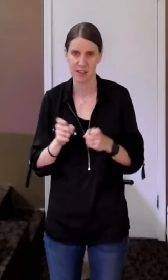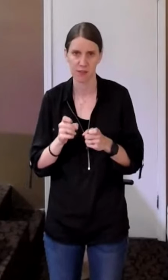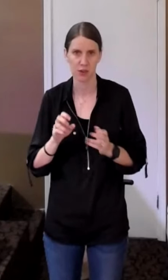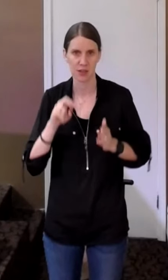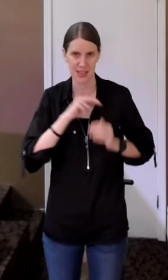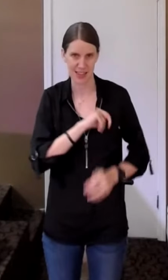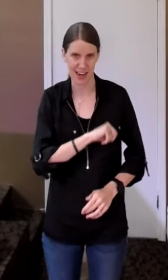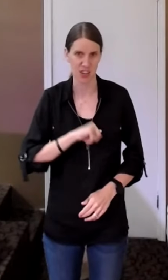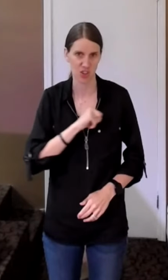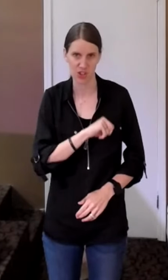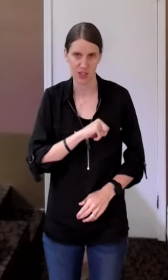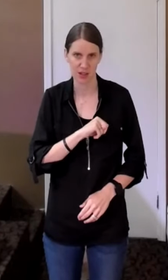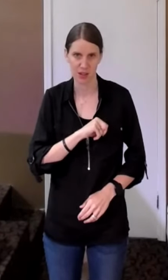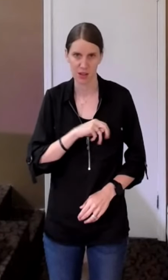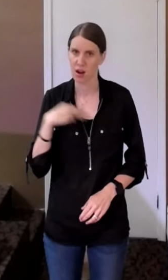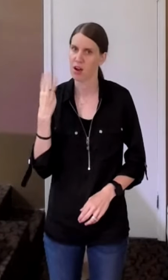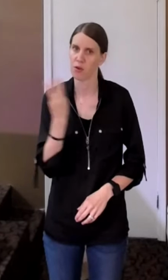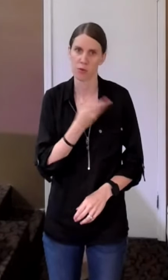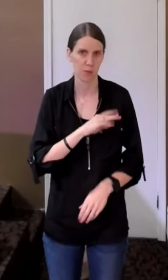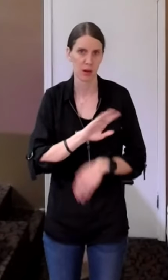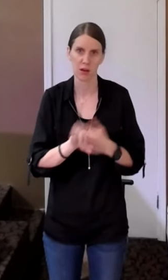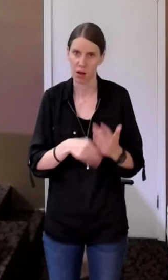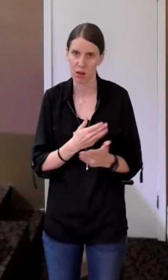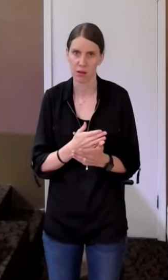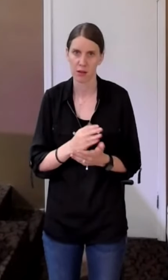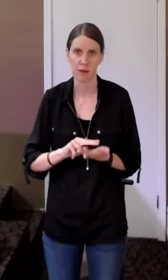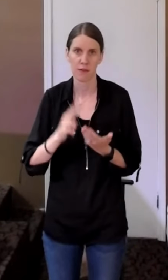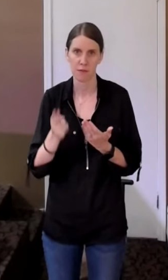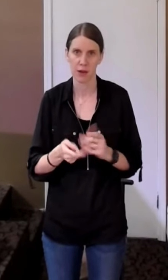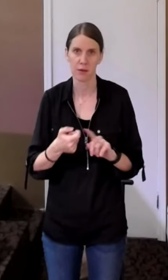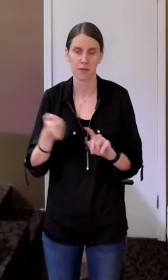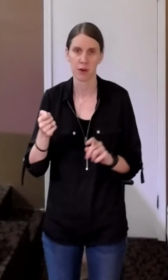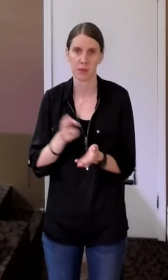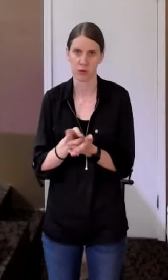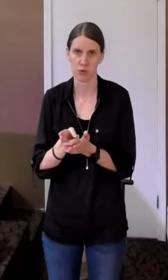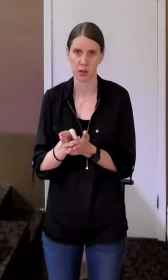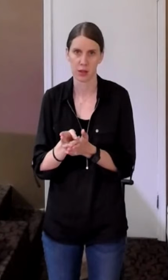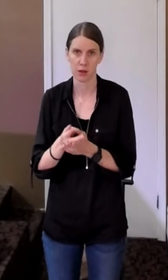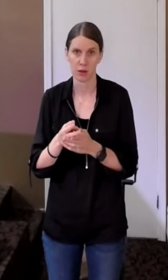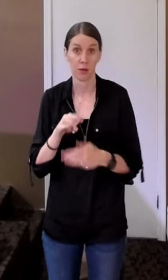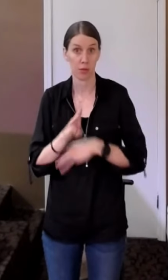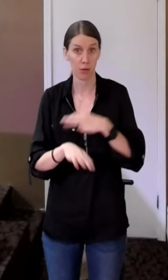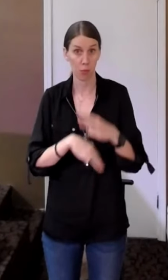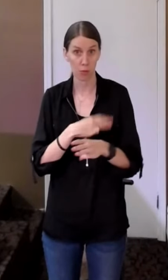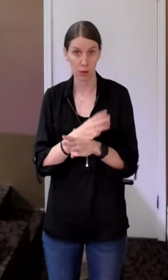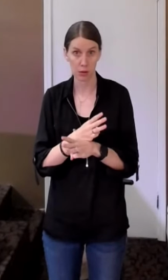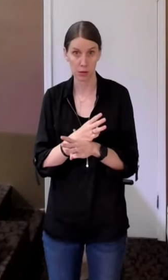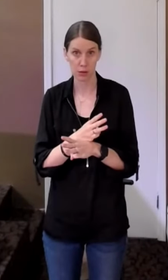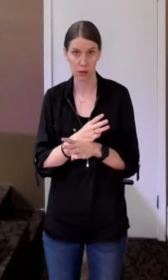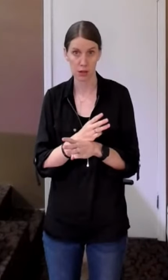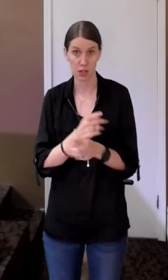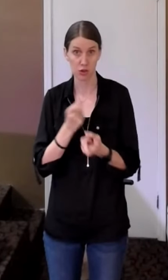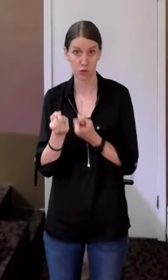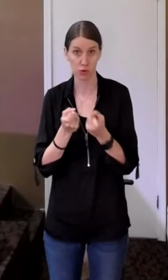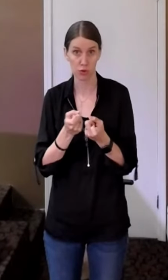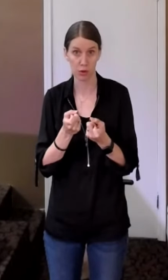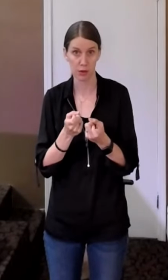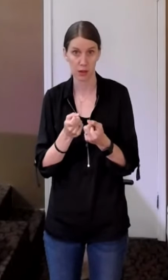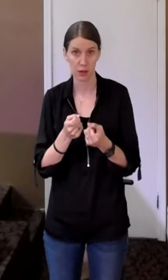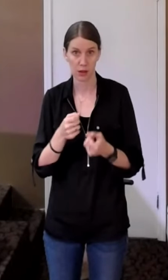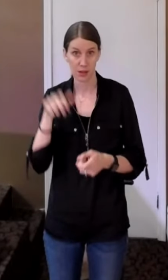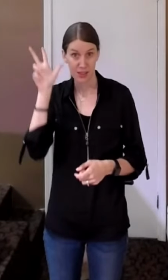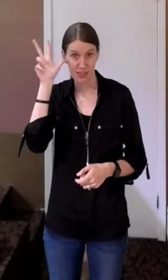that, you know, we are all fallen from the truth, then that the world, which is ruled by, led by the